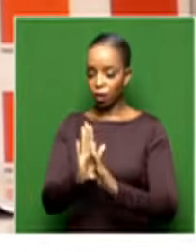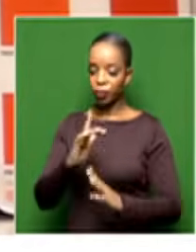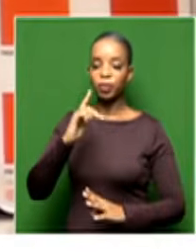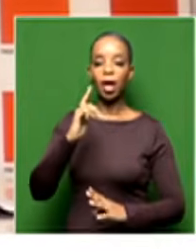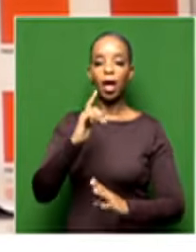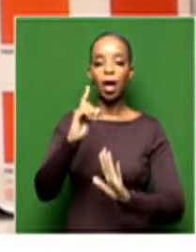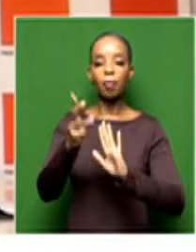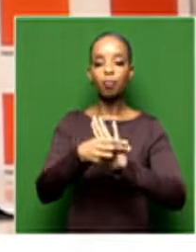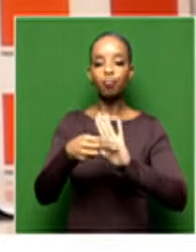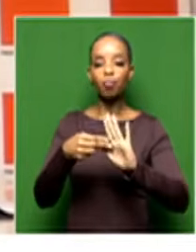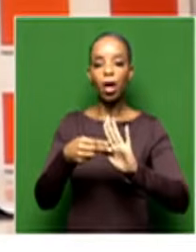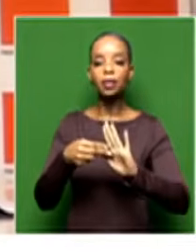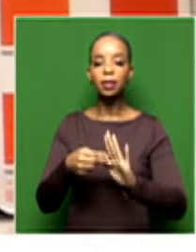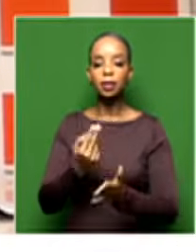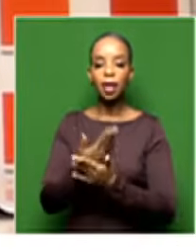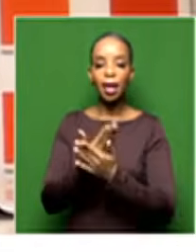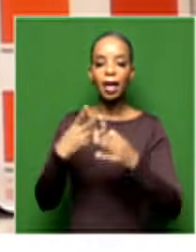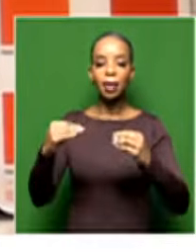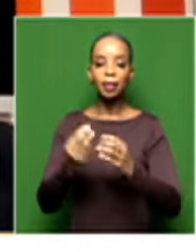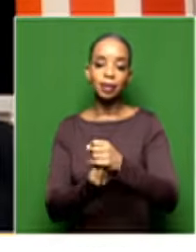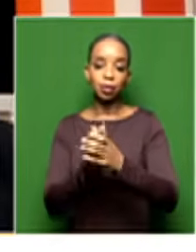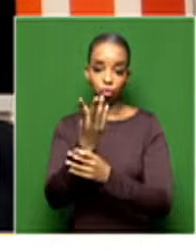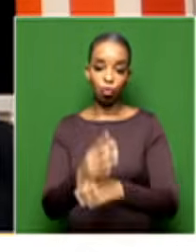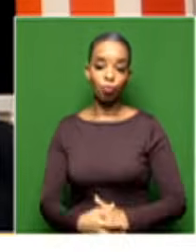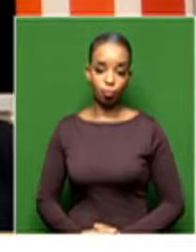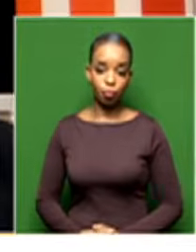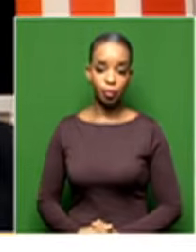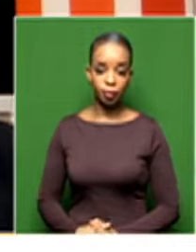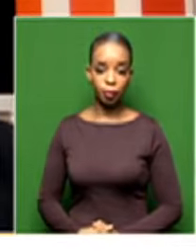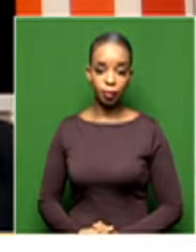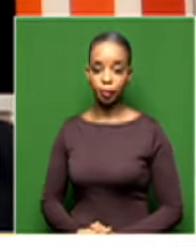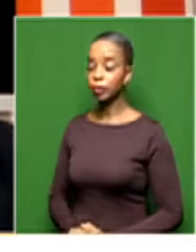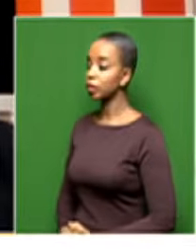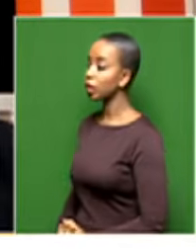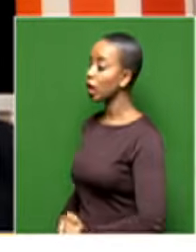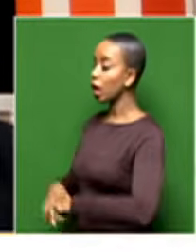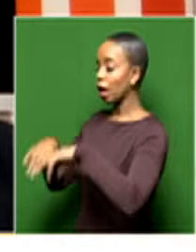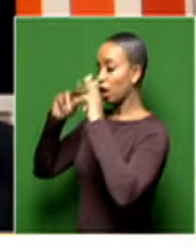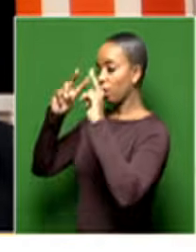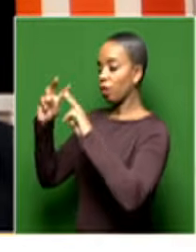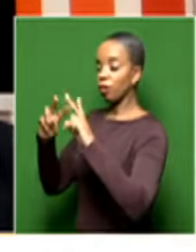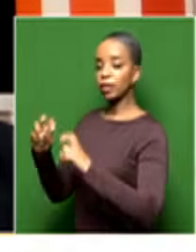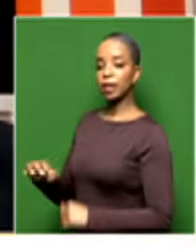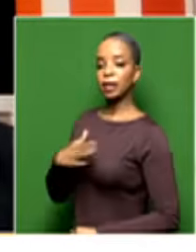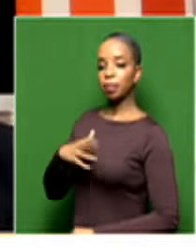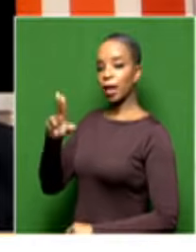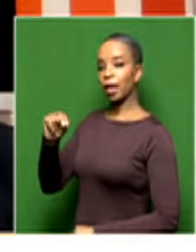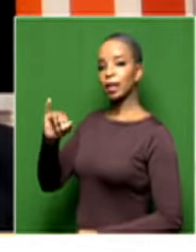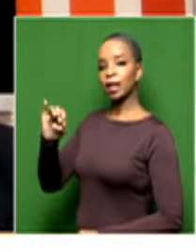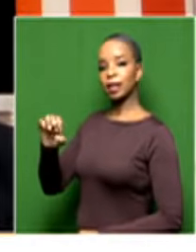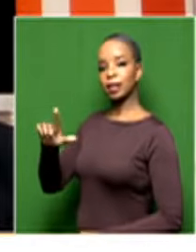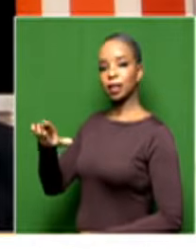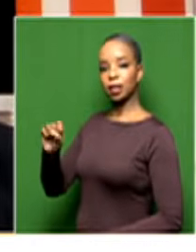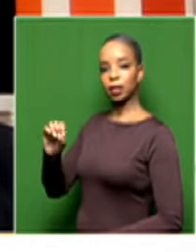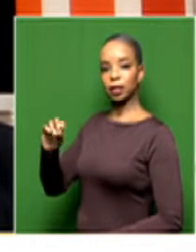grow their business. And the research by NielsenSA also shows that customers